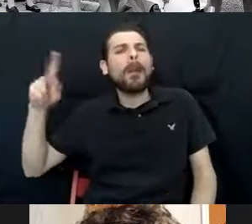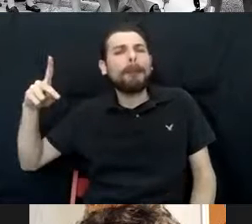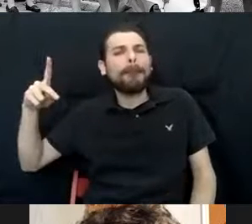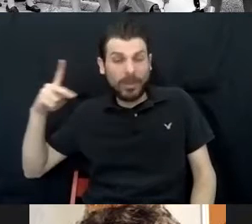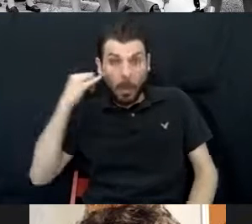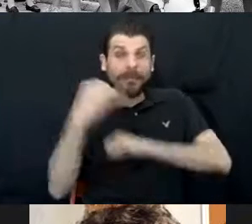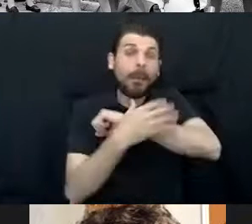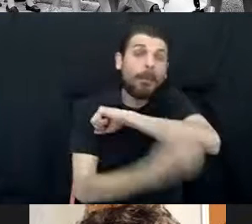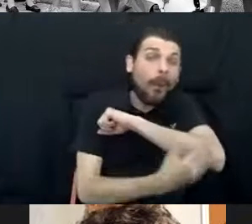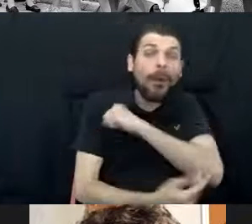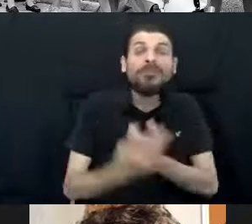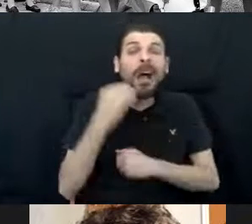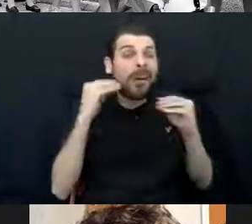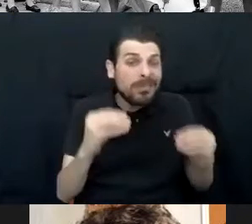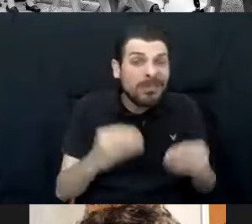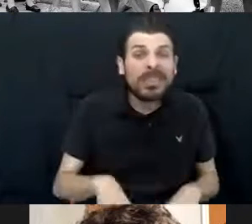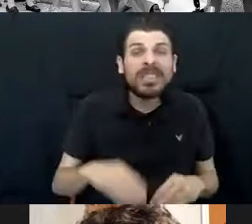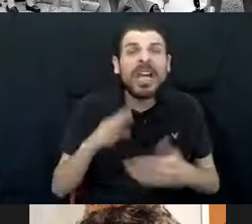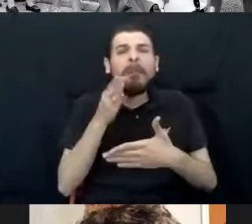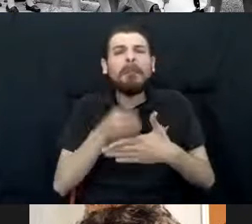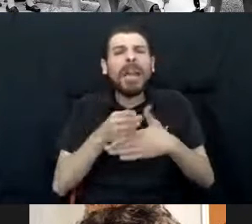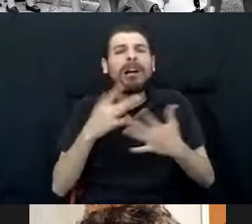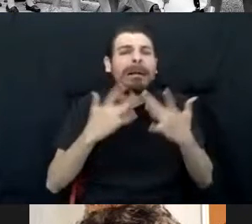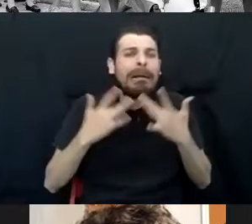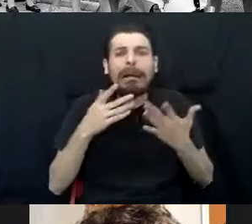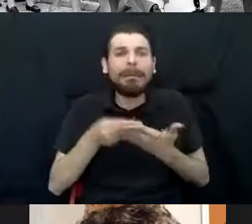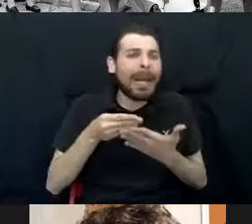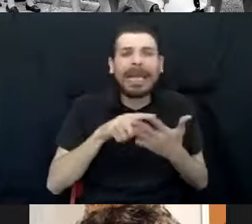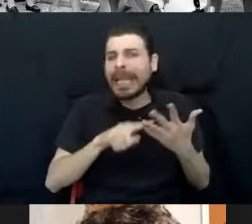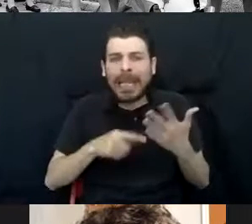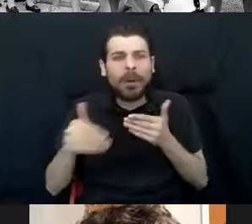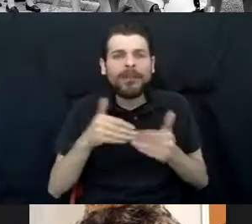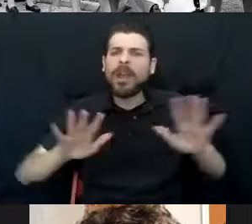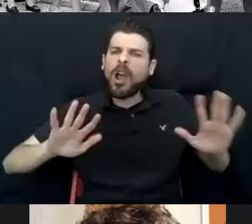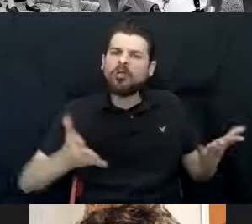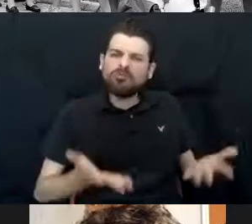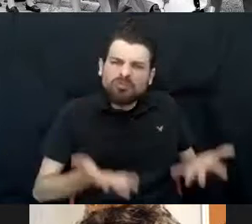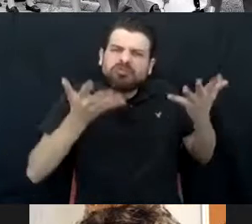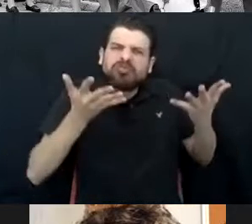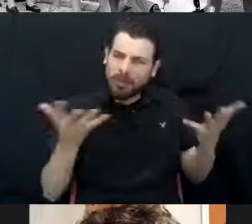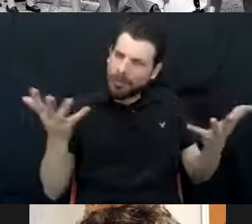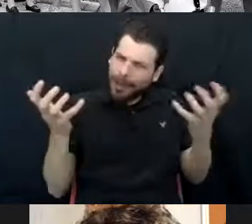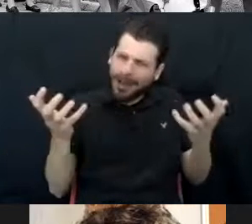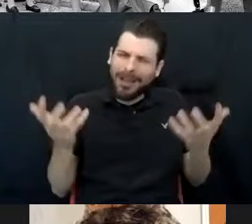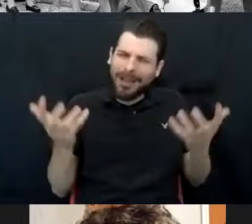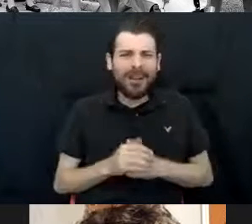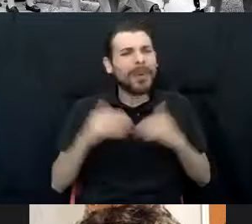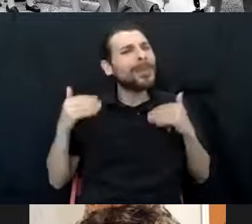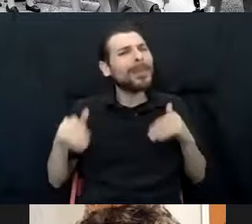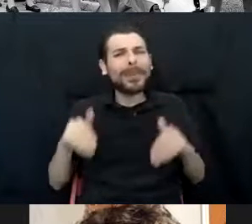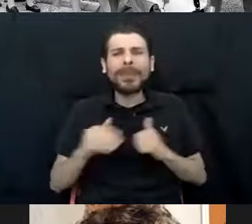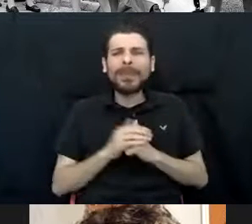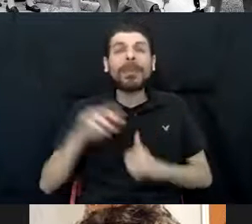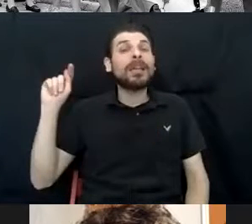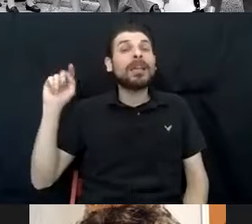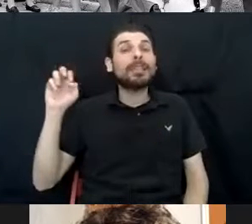the now struggling middle class, and truly wants to serve and help them. Mm-hmm. Teressa embodies